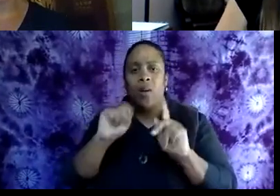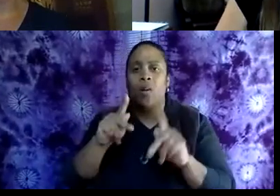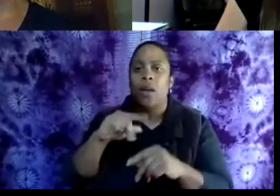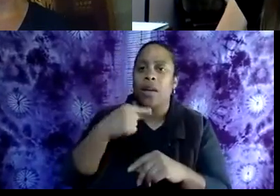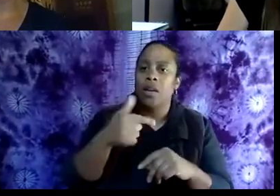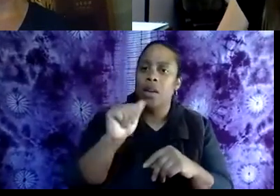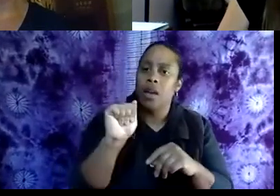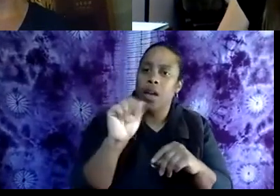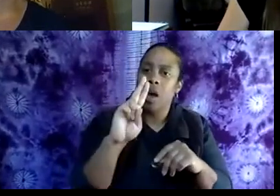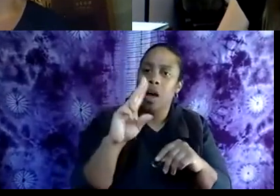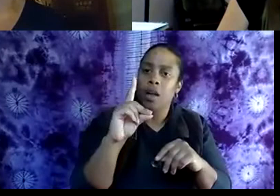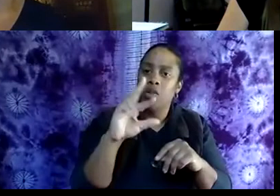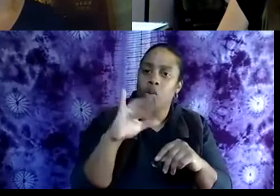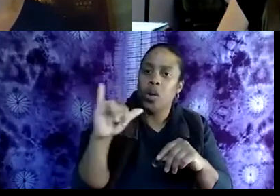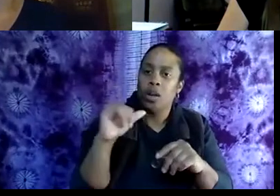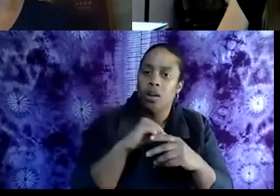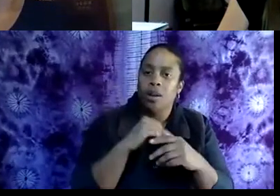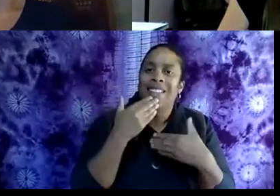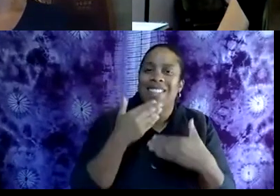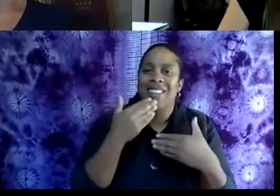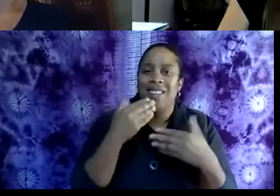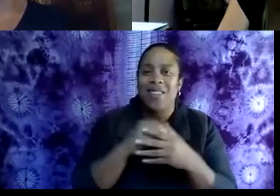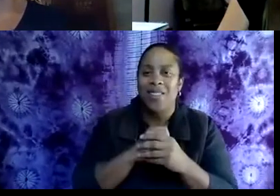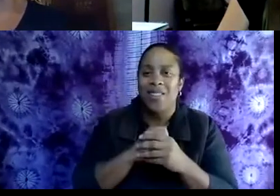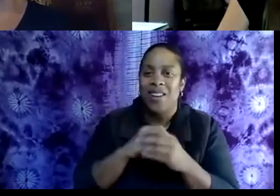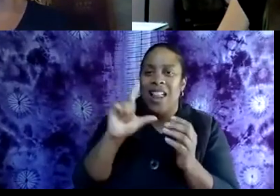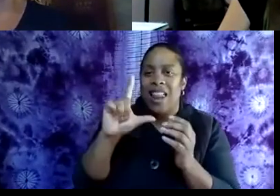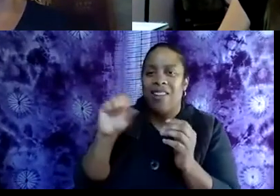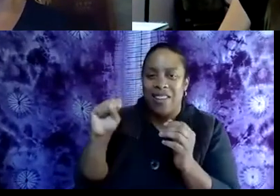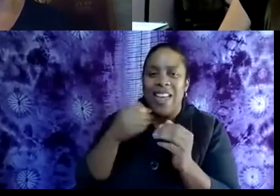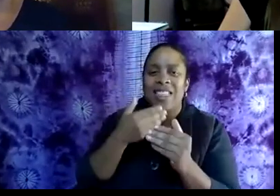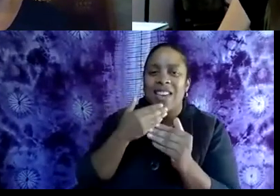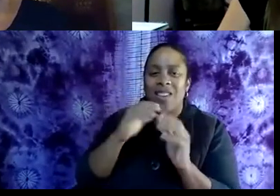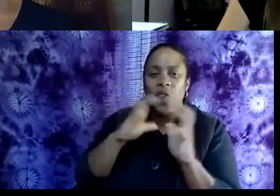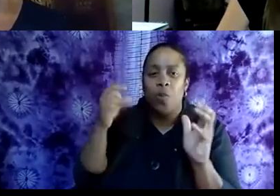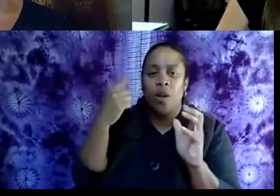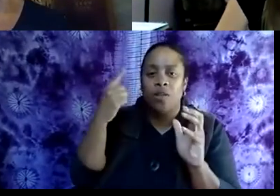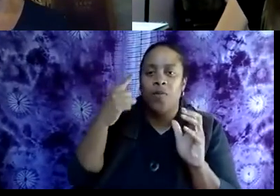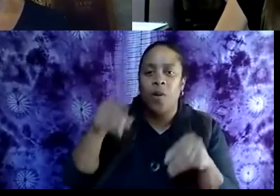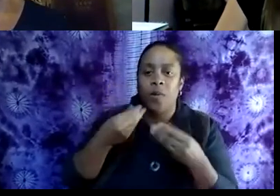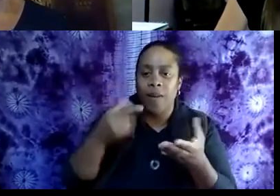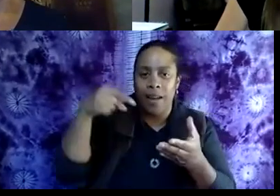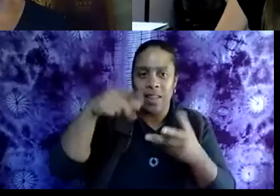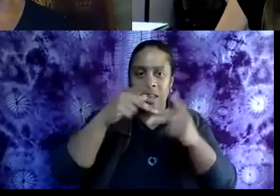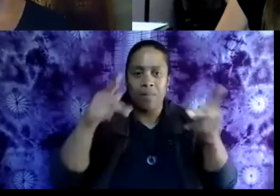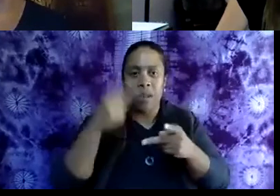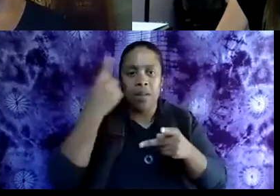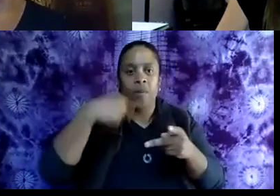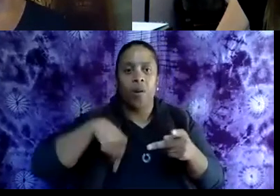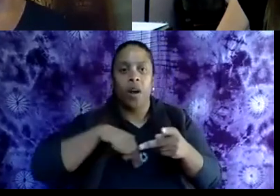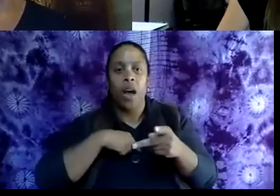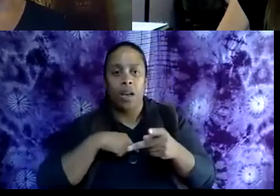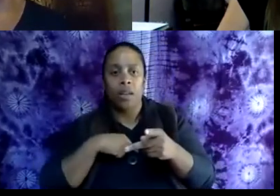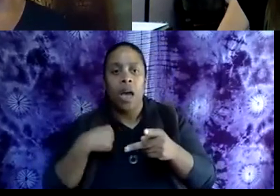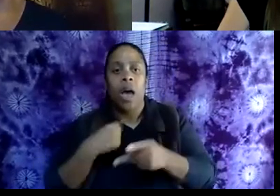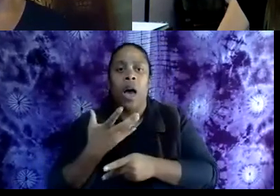next. Great, thank you. Yes, Lorelei, thank you so much for providing this space for us. And I want to